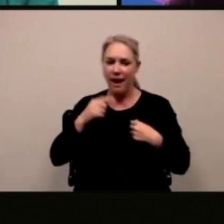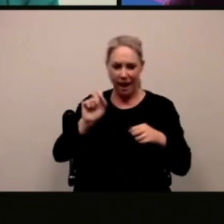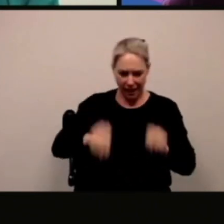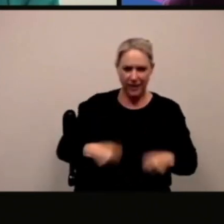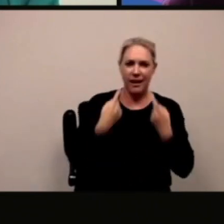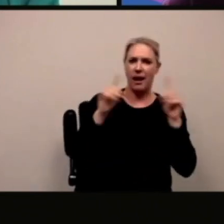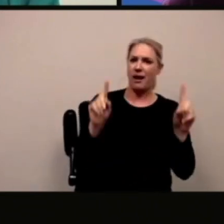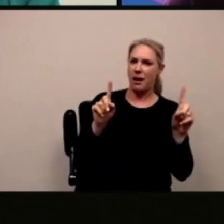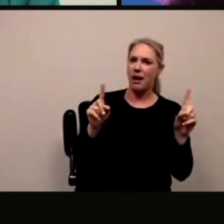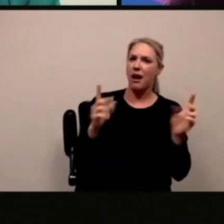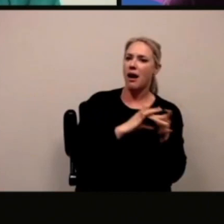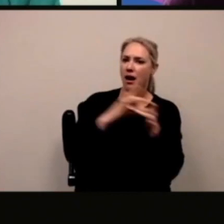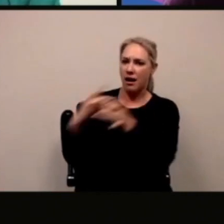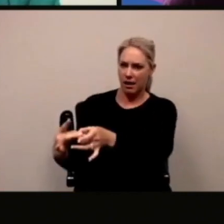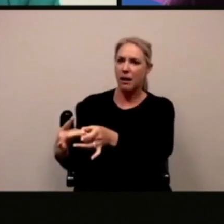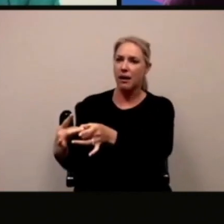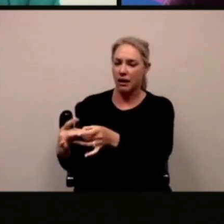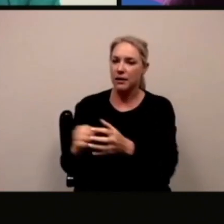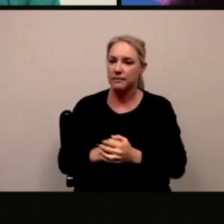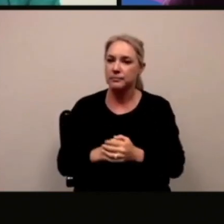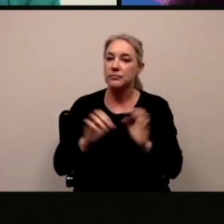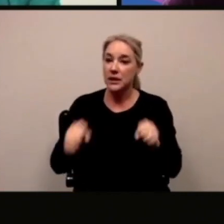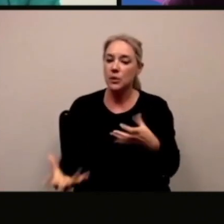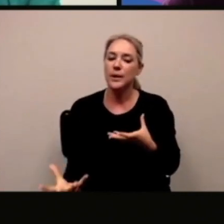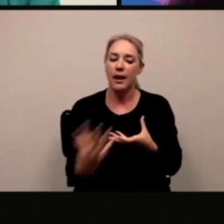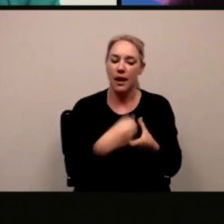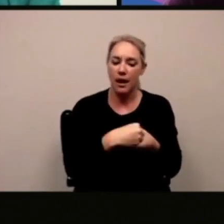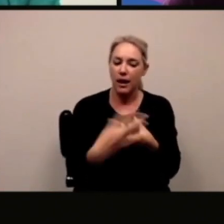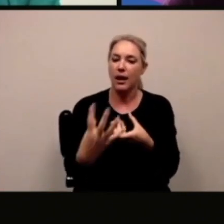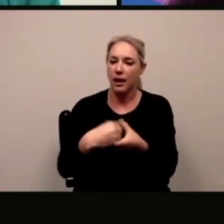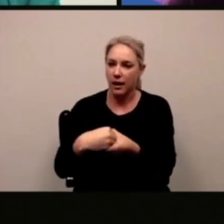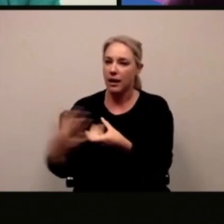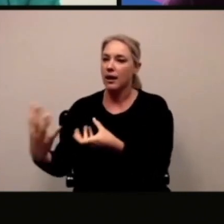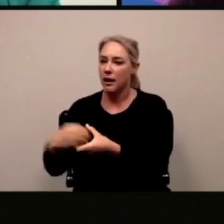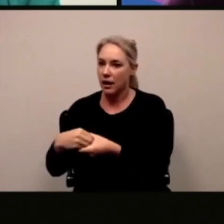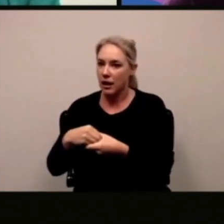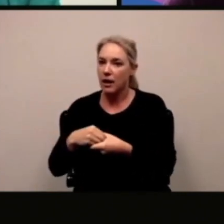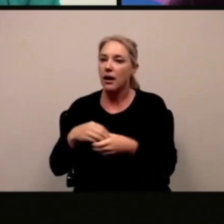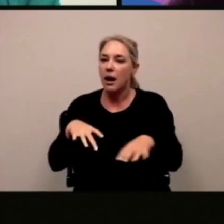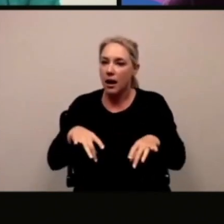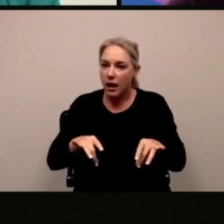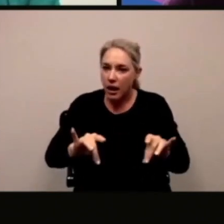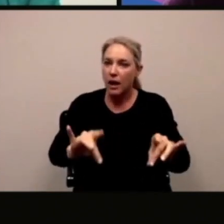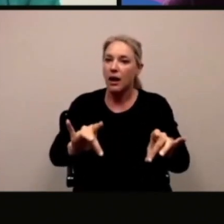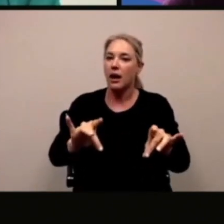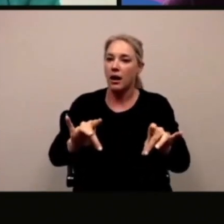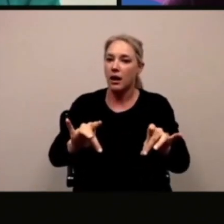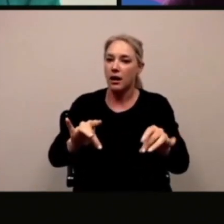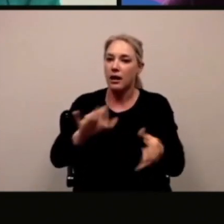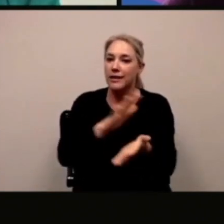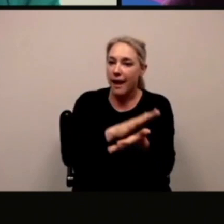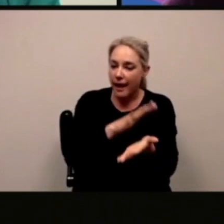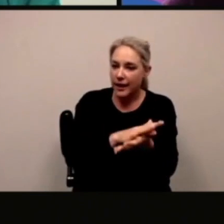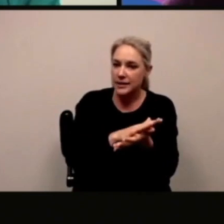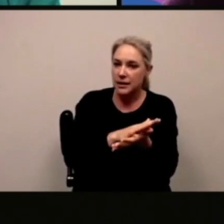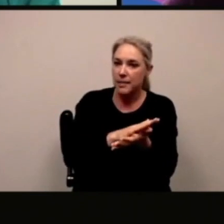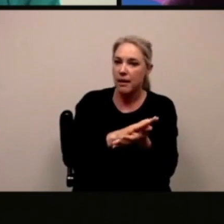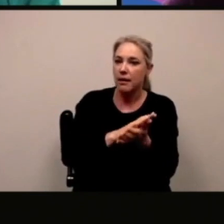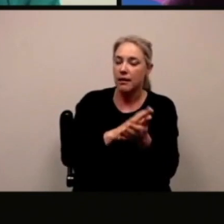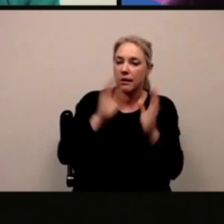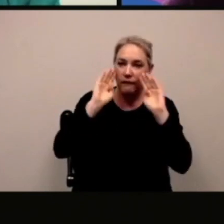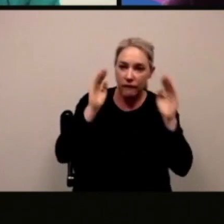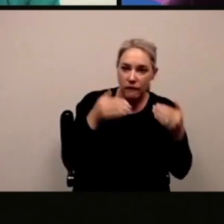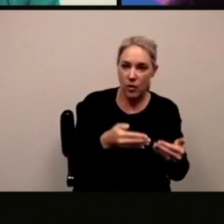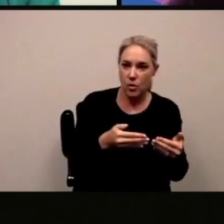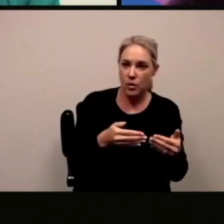got comfortable, we were able to kind of integrate slowly the CS concept into their academic content, because what we really wanted wasn't just for